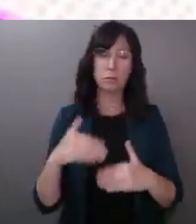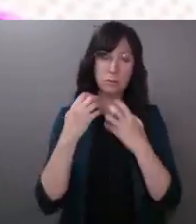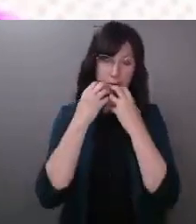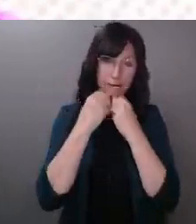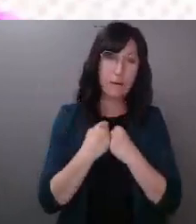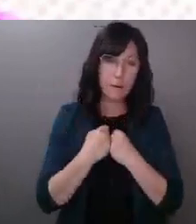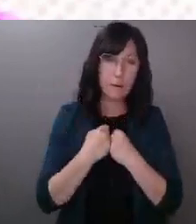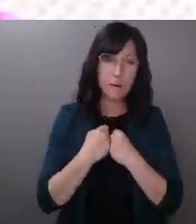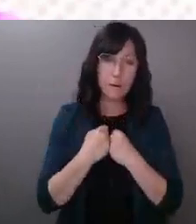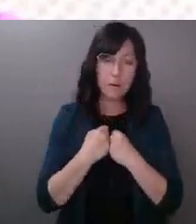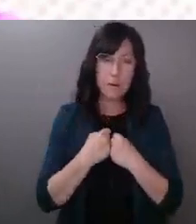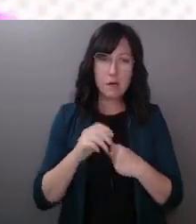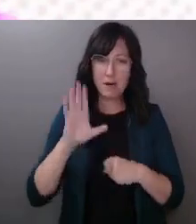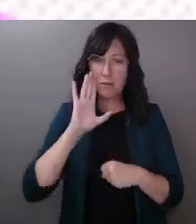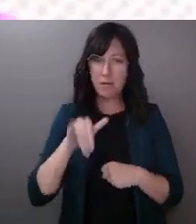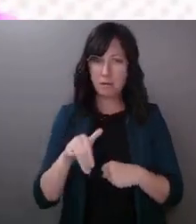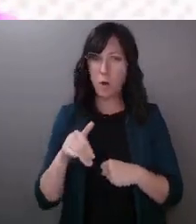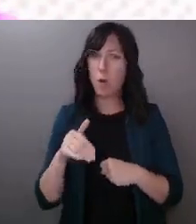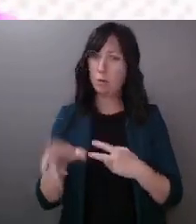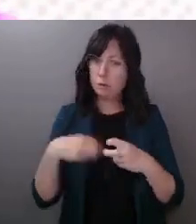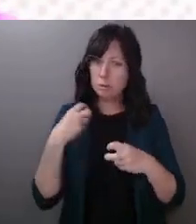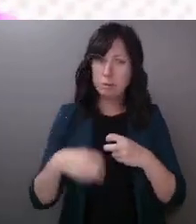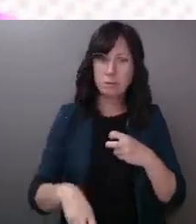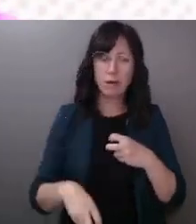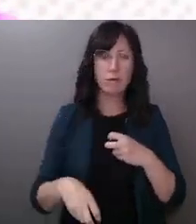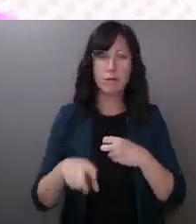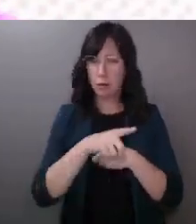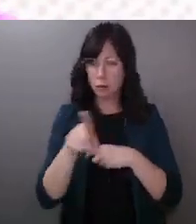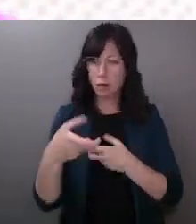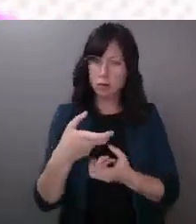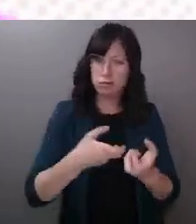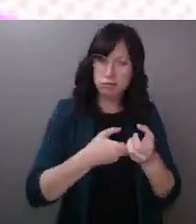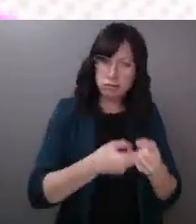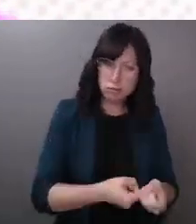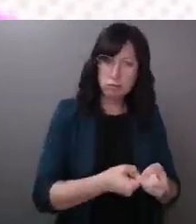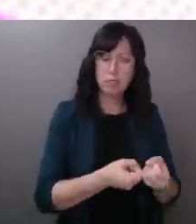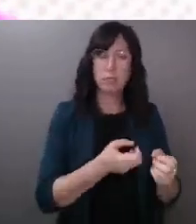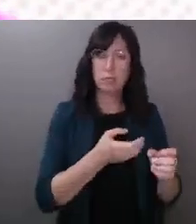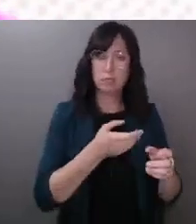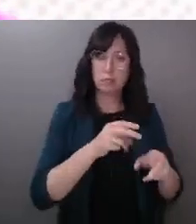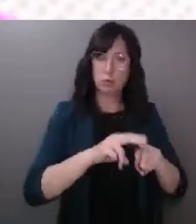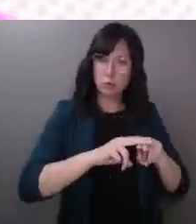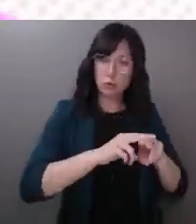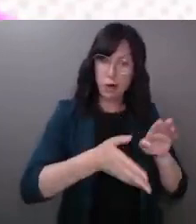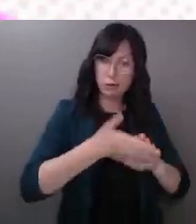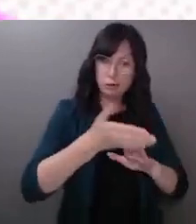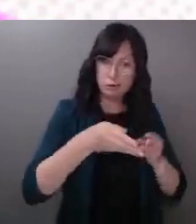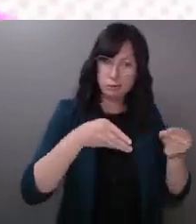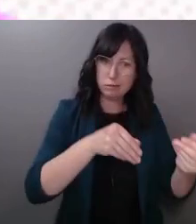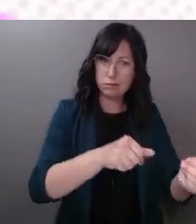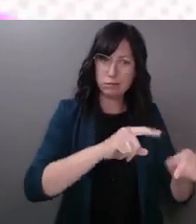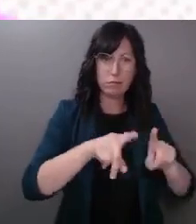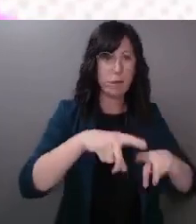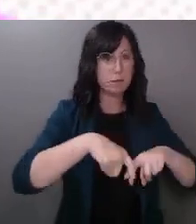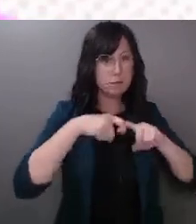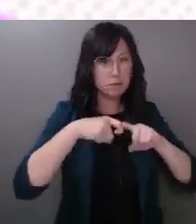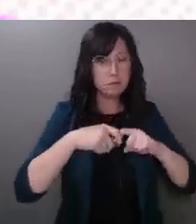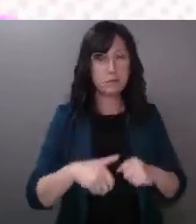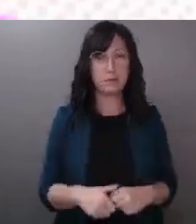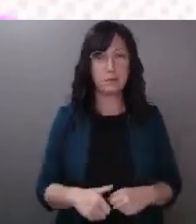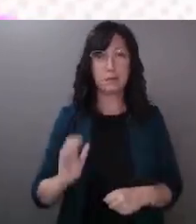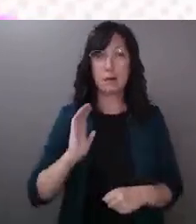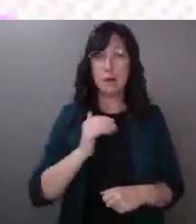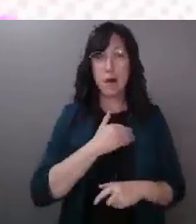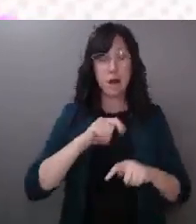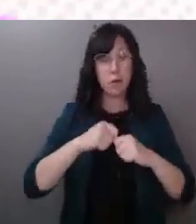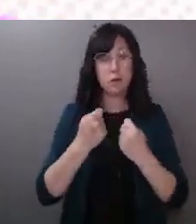know this disruption has been difficult and that you rely on OC Transpo. Our entire team is focused on